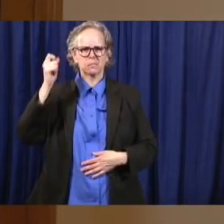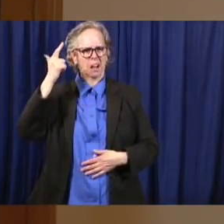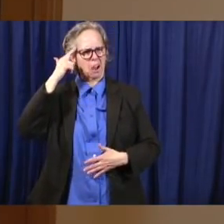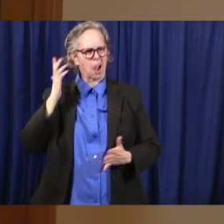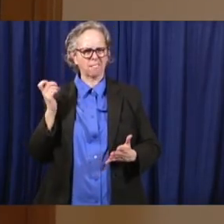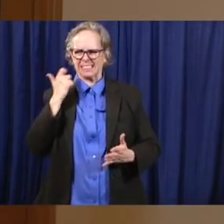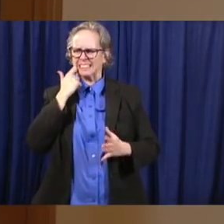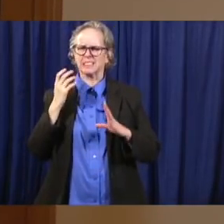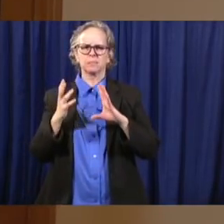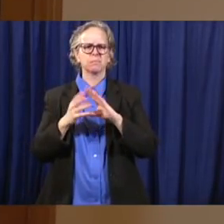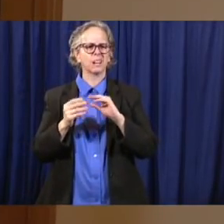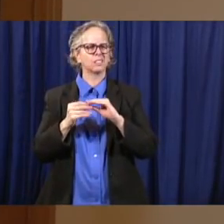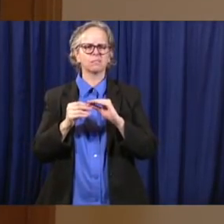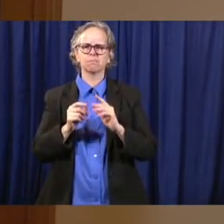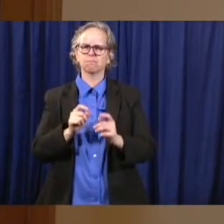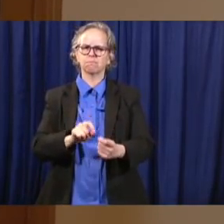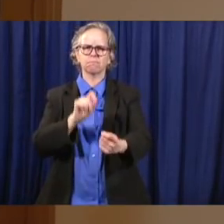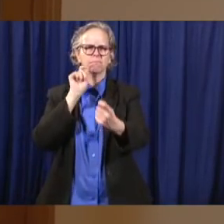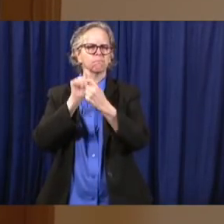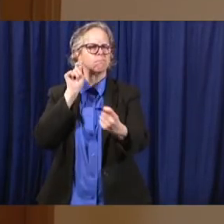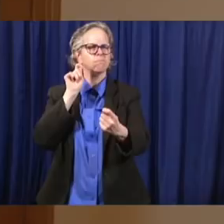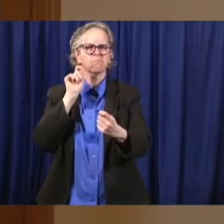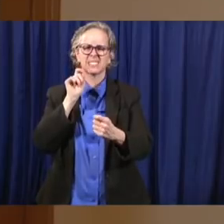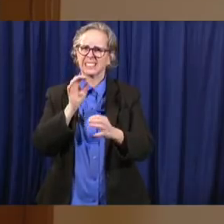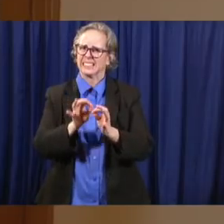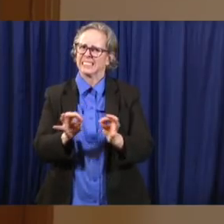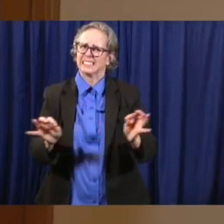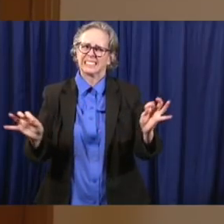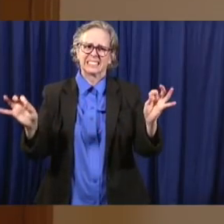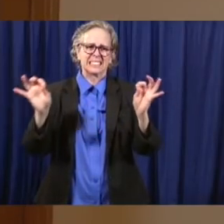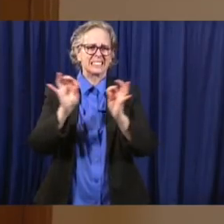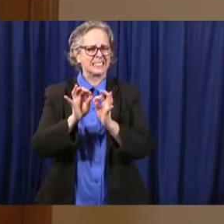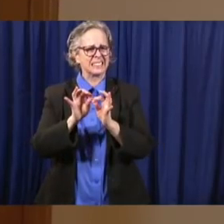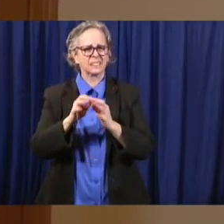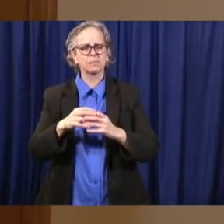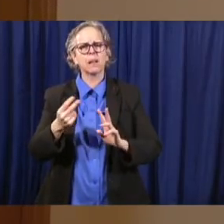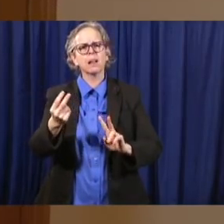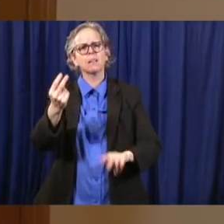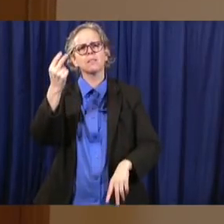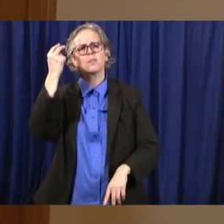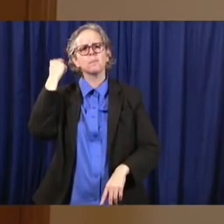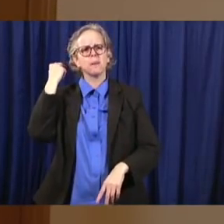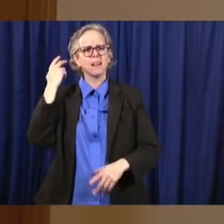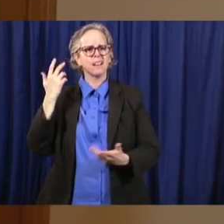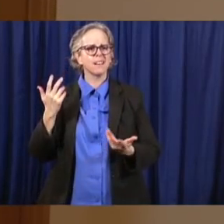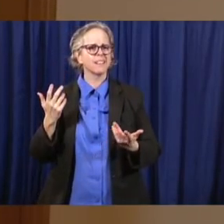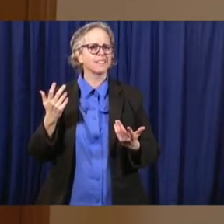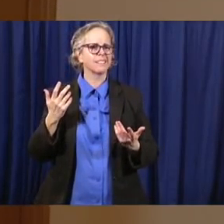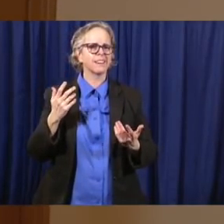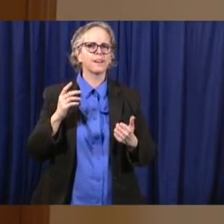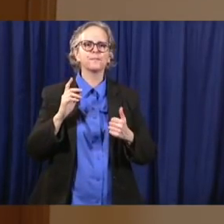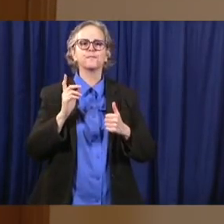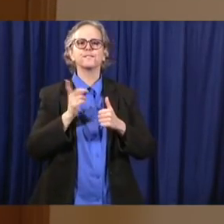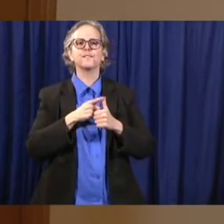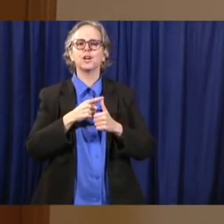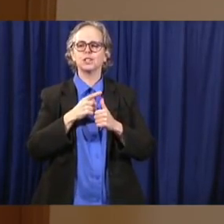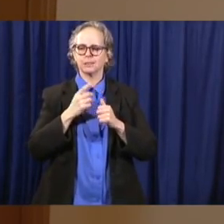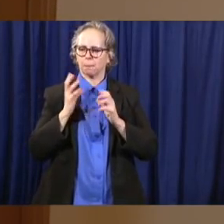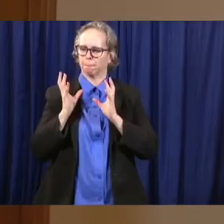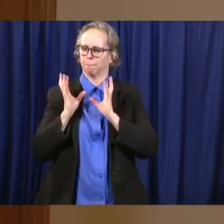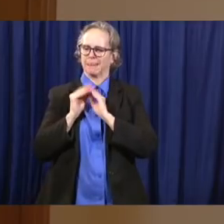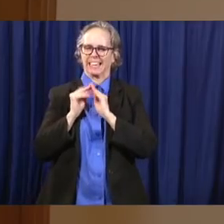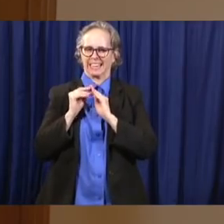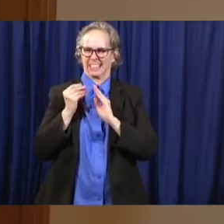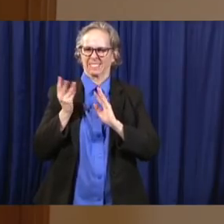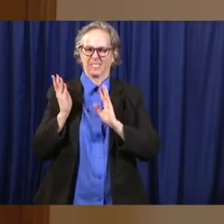so important. I think back to some of our early talks together, and we talked about a tolerance for